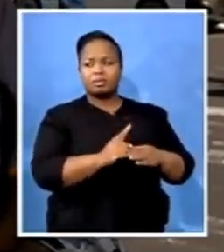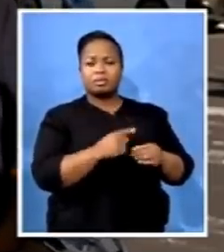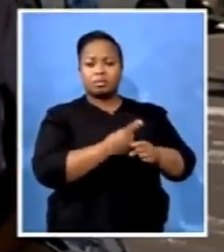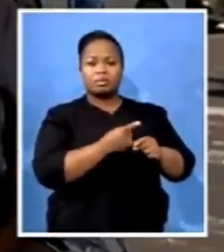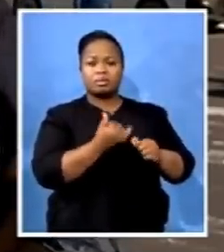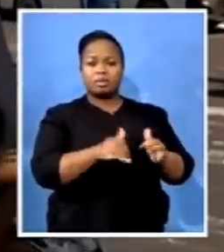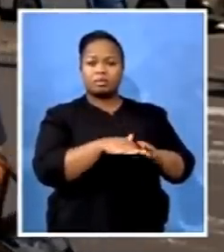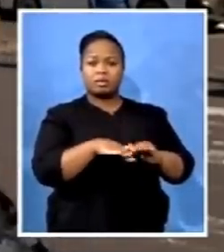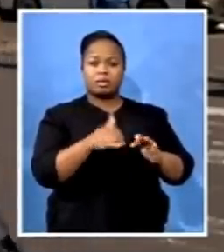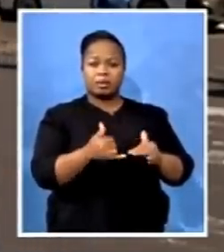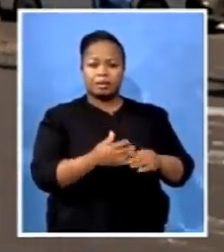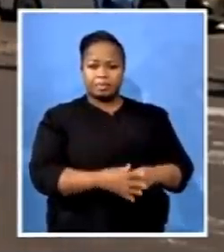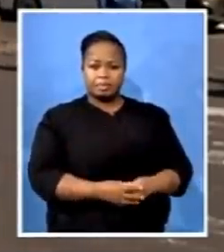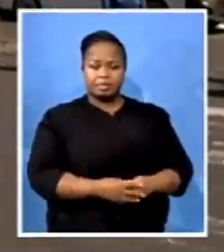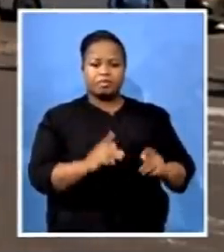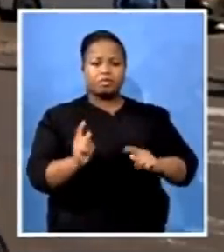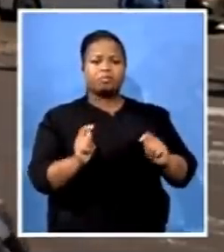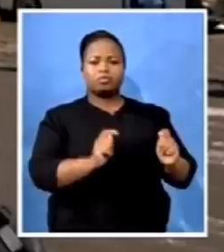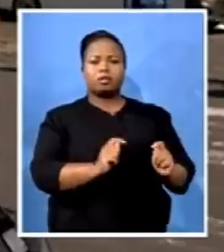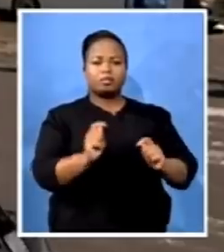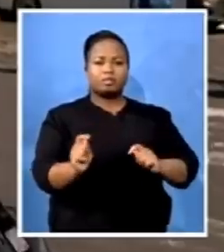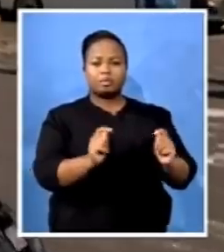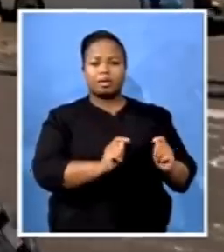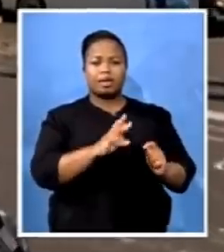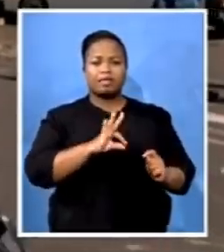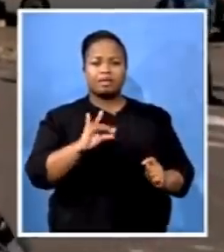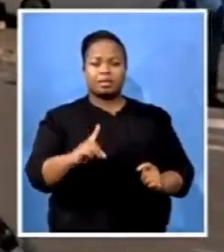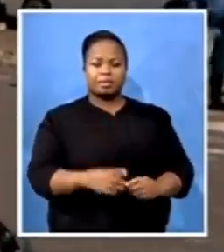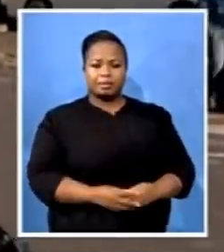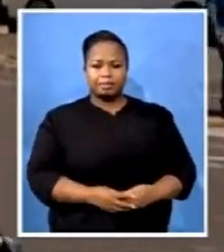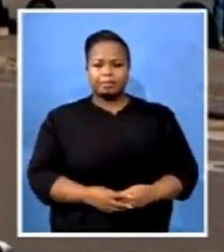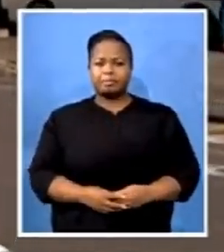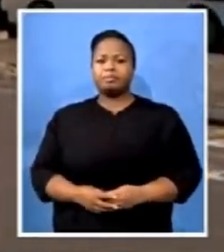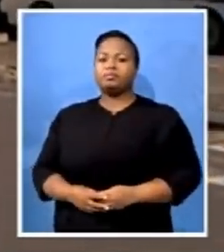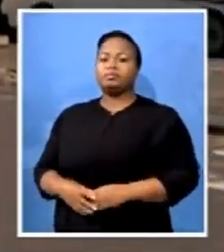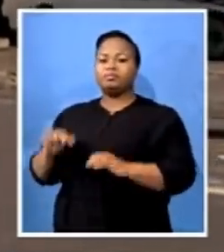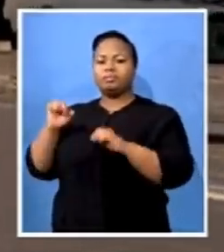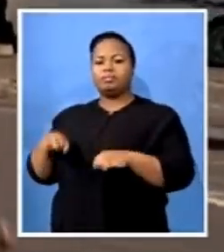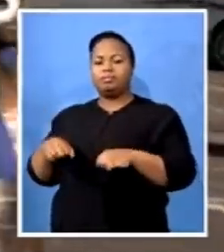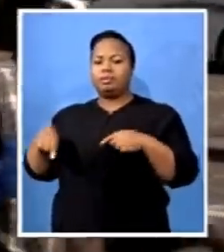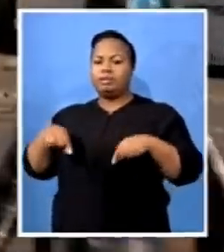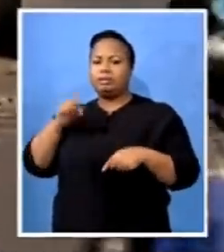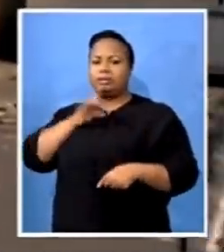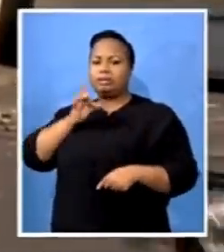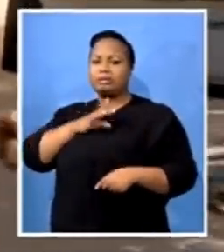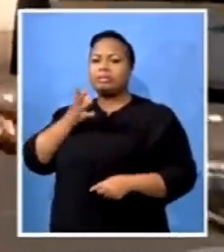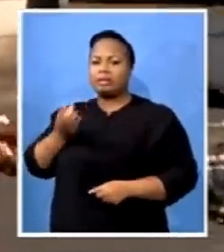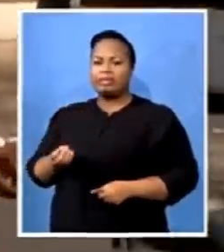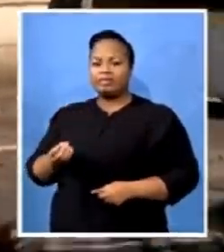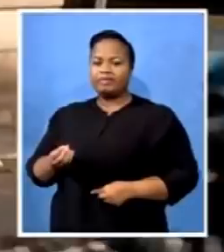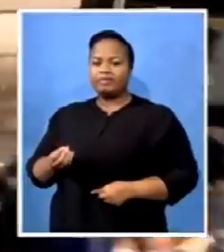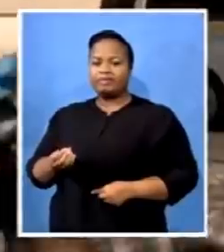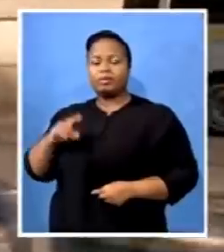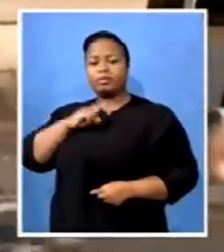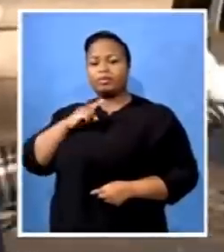transport, traveling to work and back every day? Yes, we have that fear because we're still scared of that virus because we might